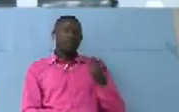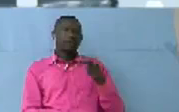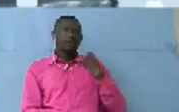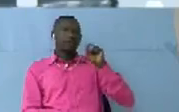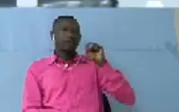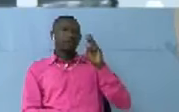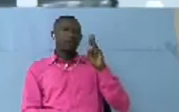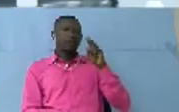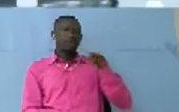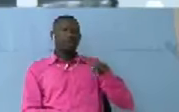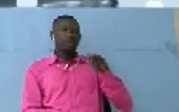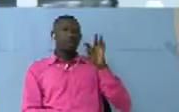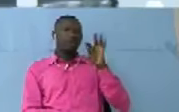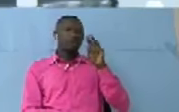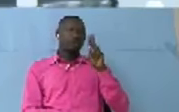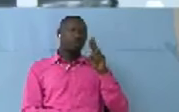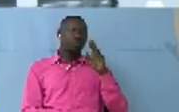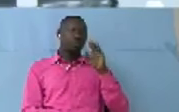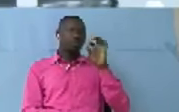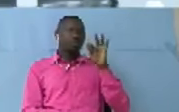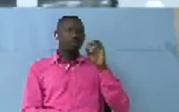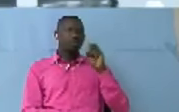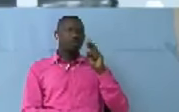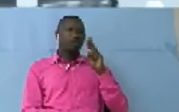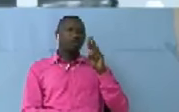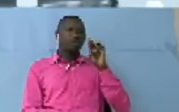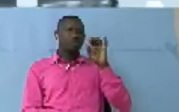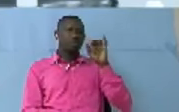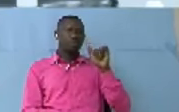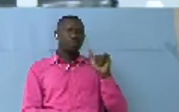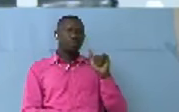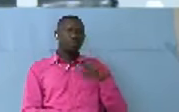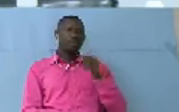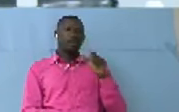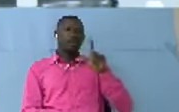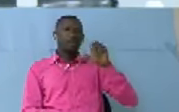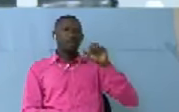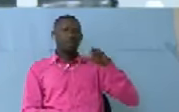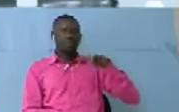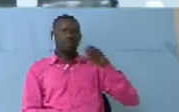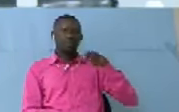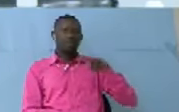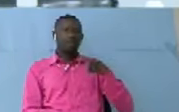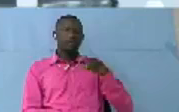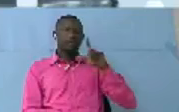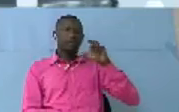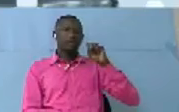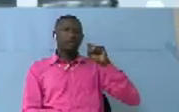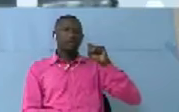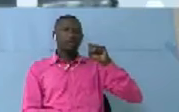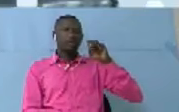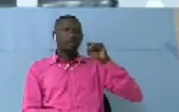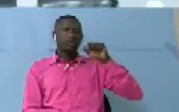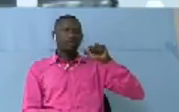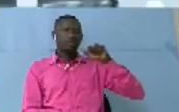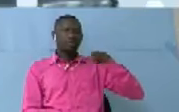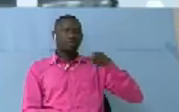Saddam Sanyang, Ani Karim Ture. And Lamin Saddam Sanyang and Karim Ture. So we knew more at least back in the Ani